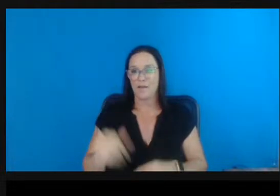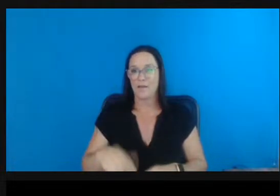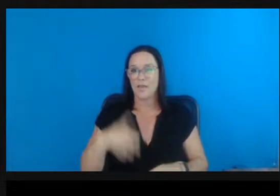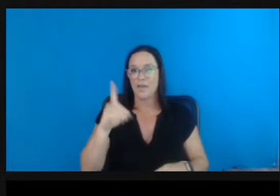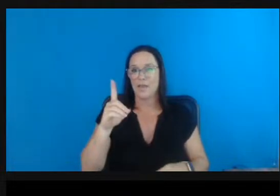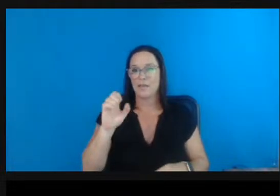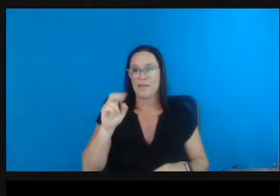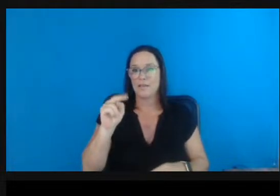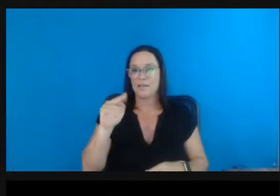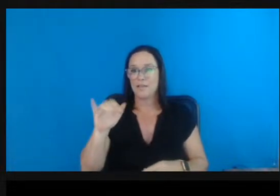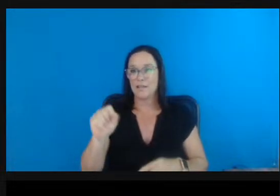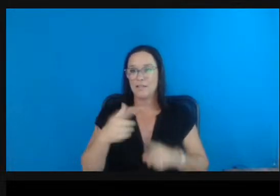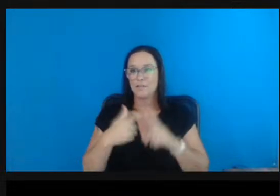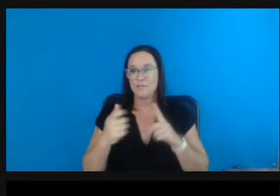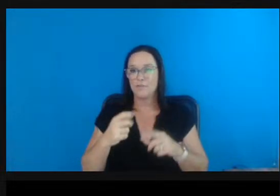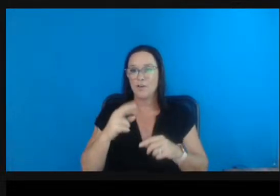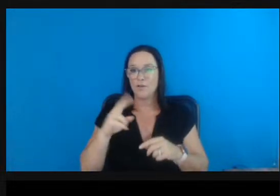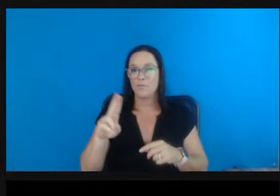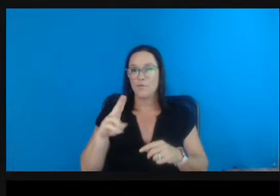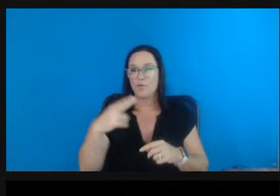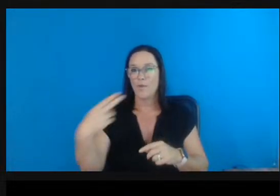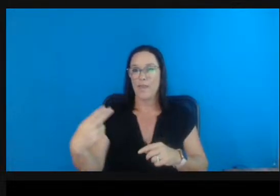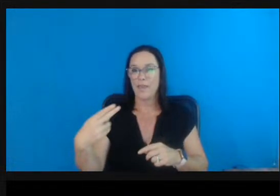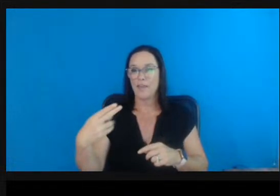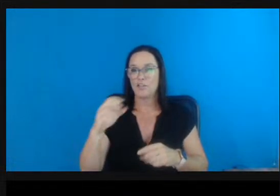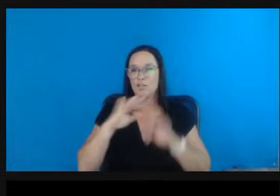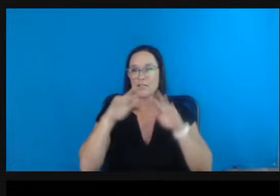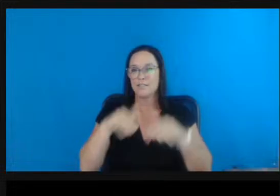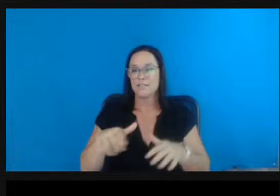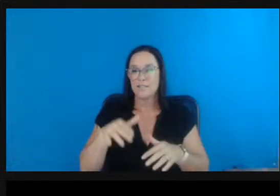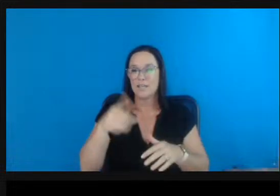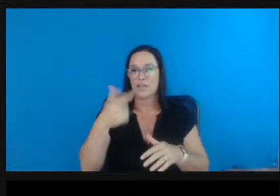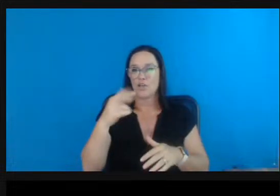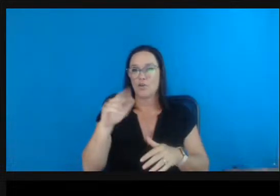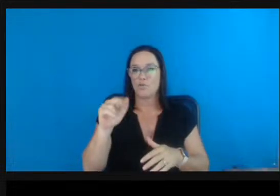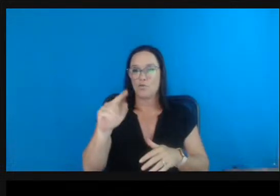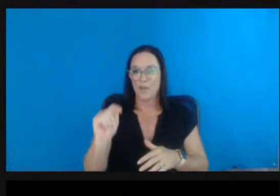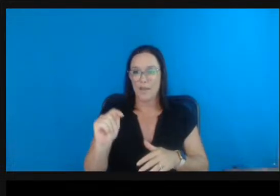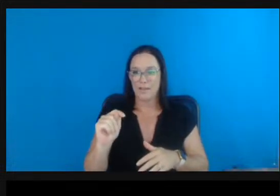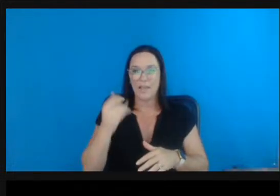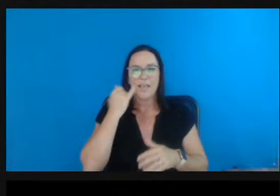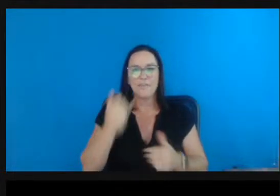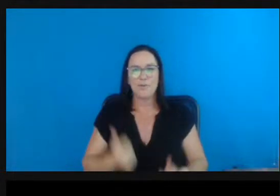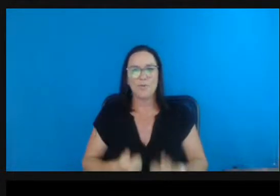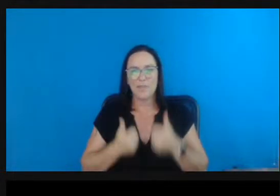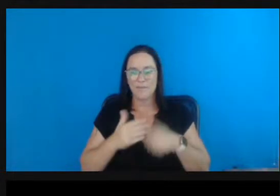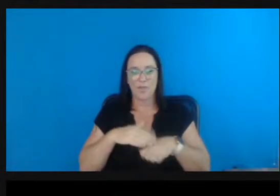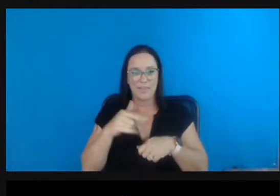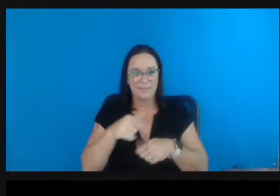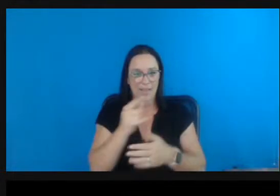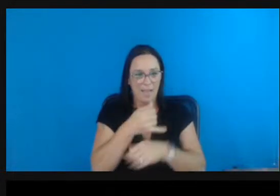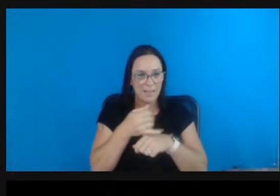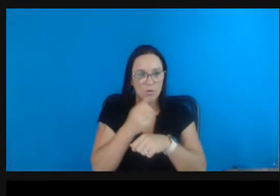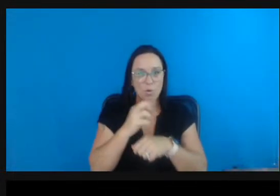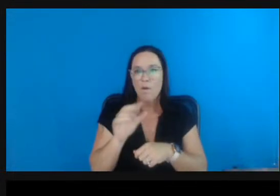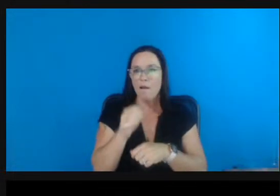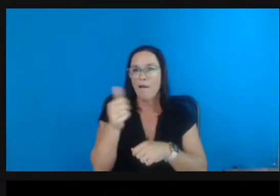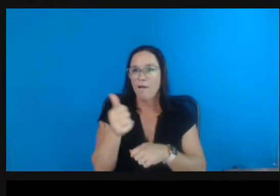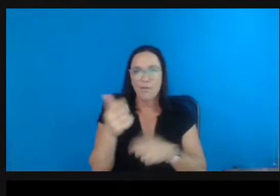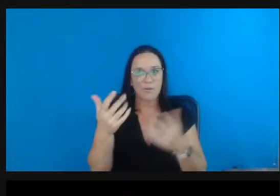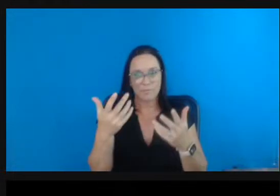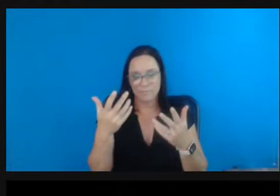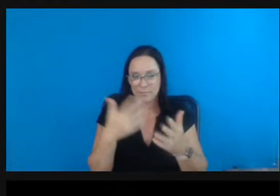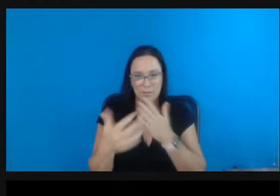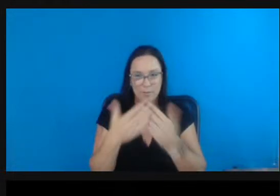from the University of Hawaii Sea Grant Program. If you live on this island anywhere, even if you live anywhere, and you can attend,